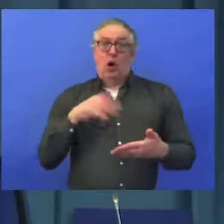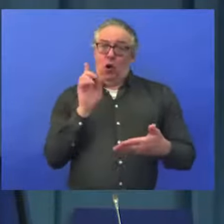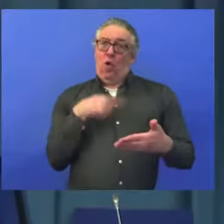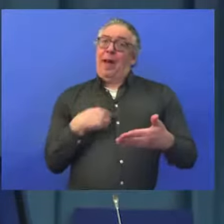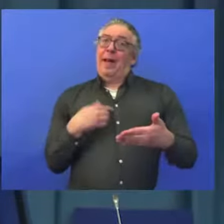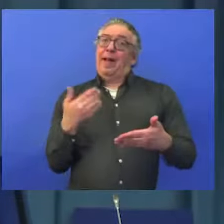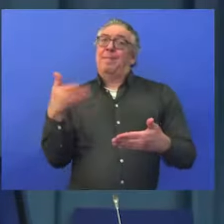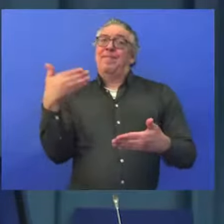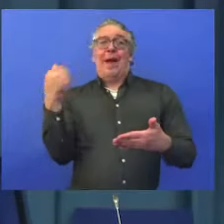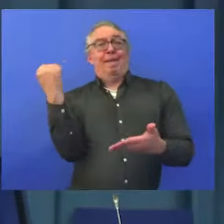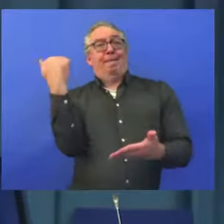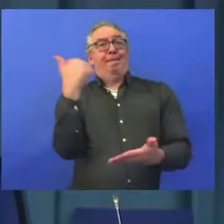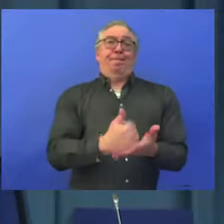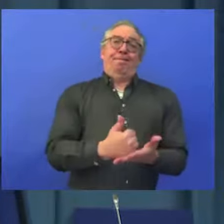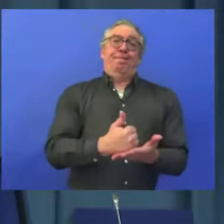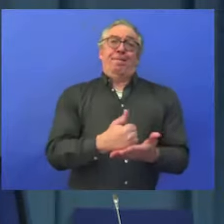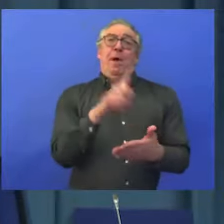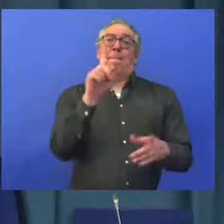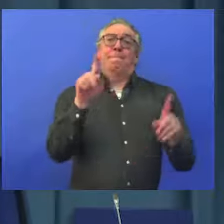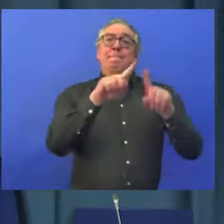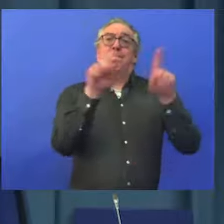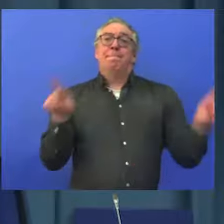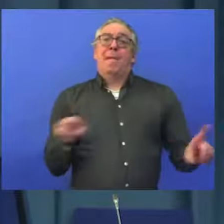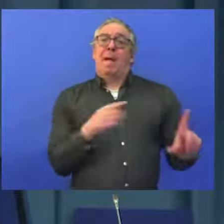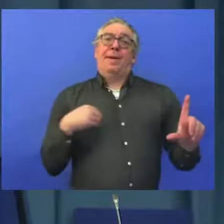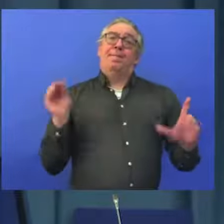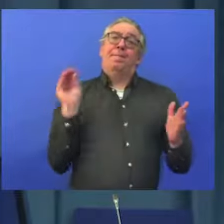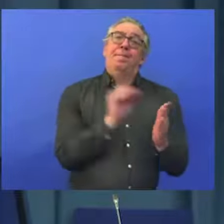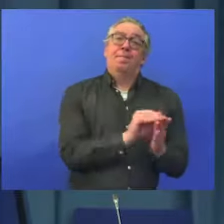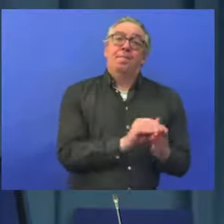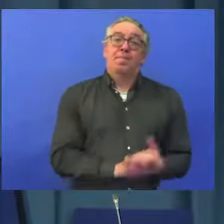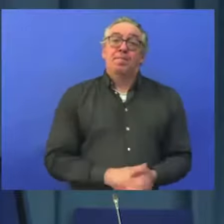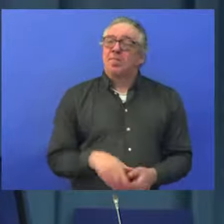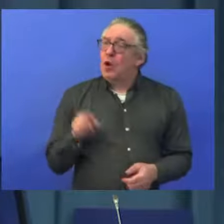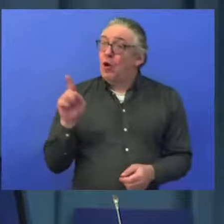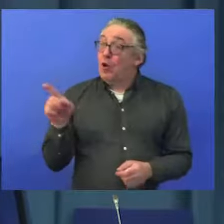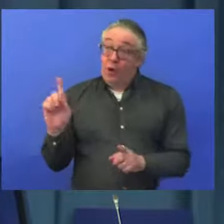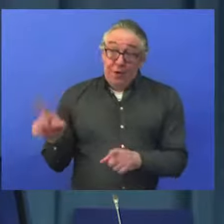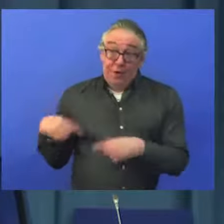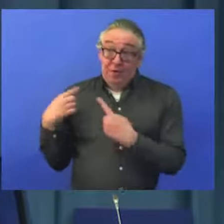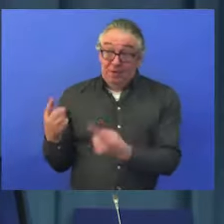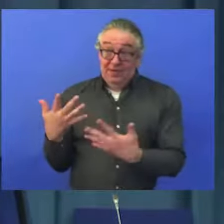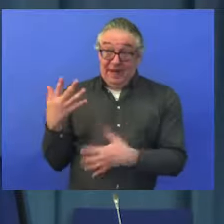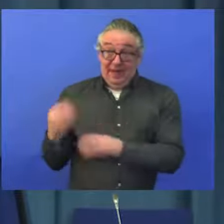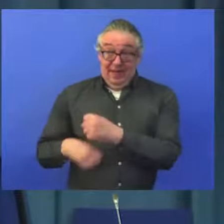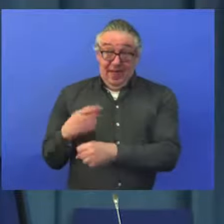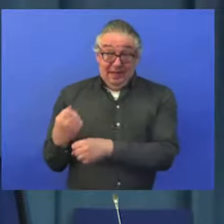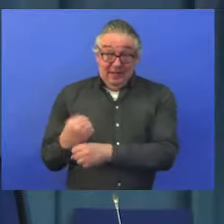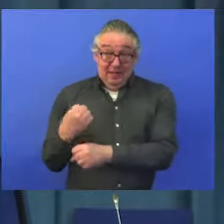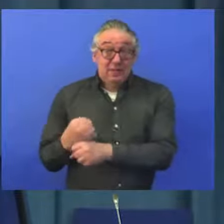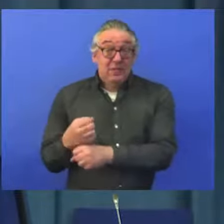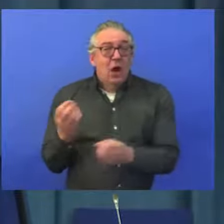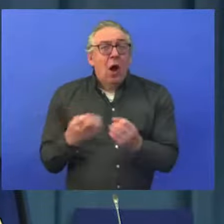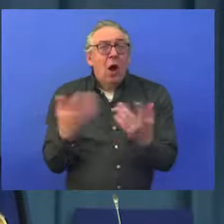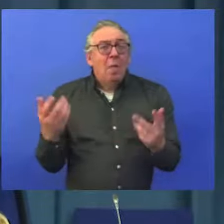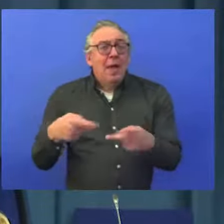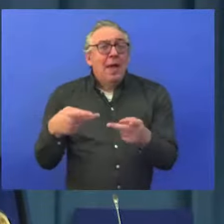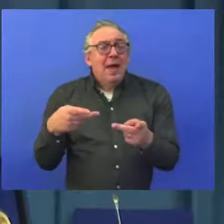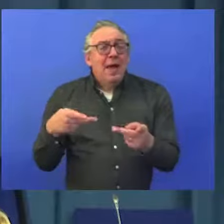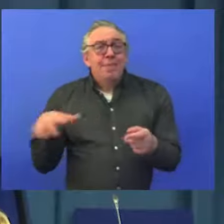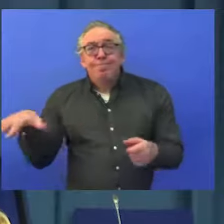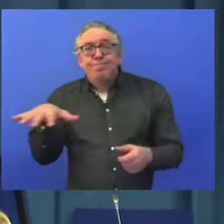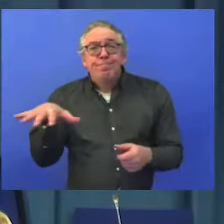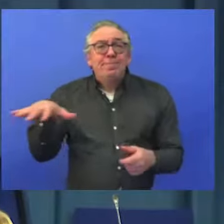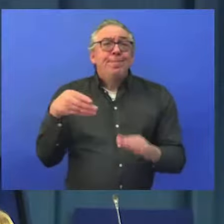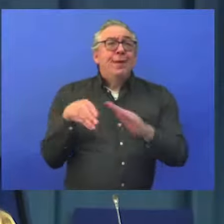Waymap. You're one of the co-founders for 10 years, and you have how many millions of places mapped already? So the community has mapped